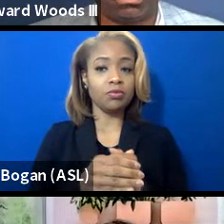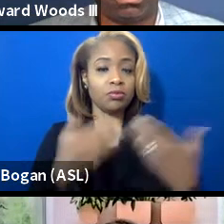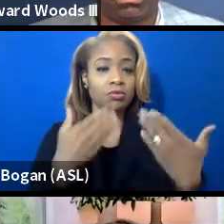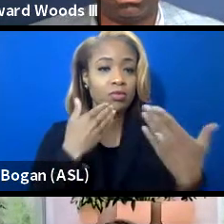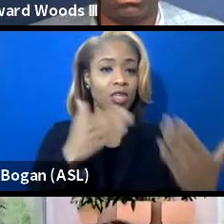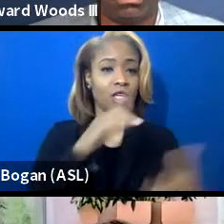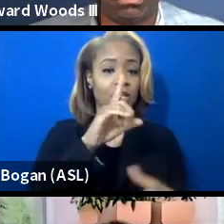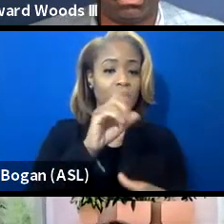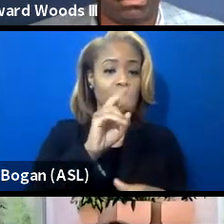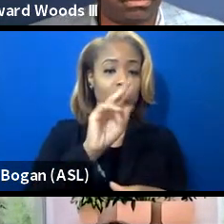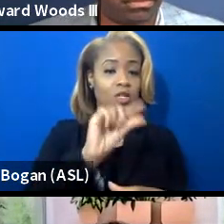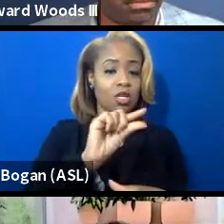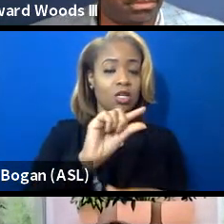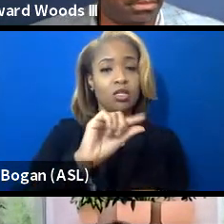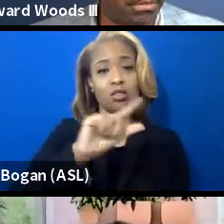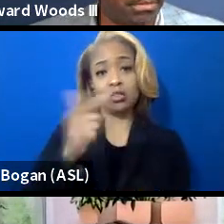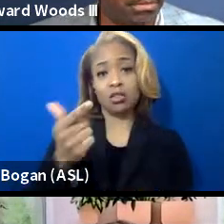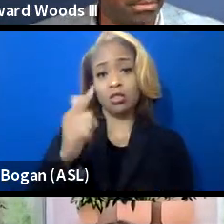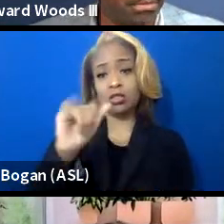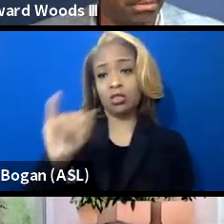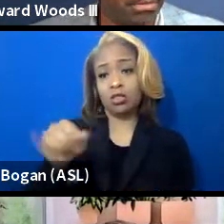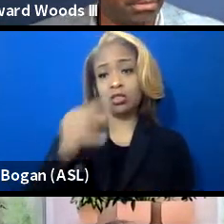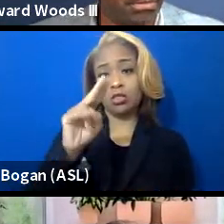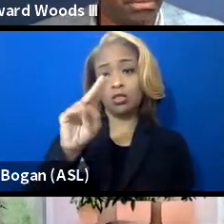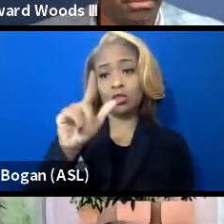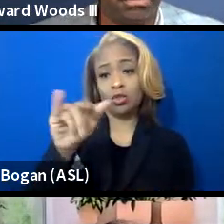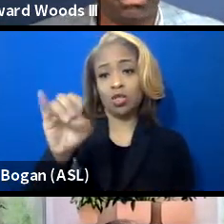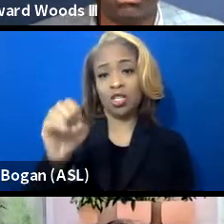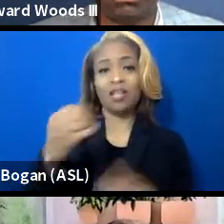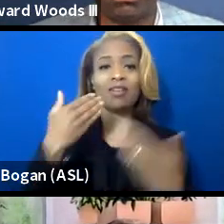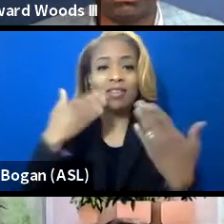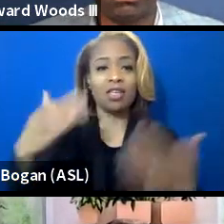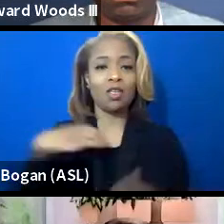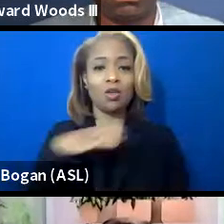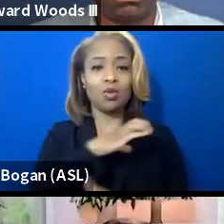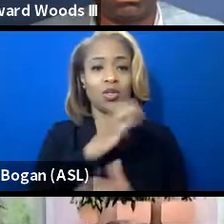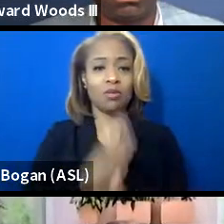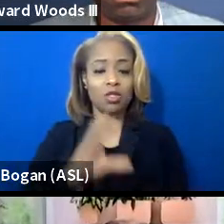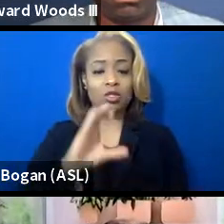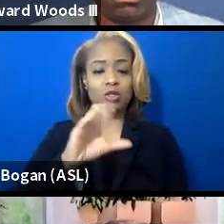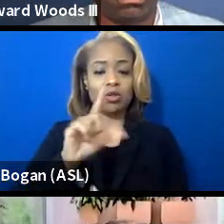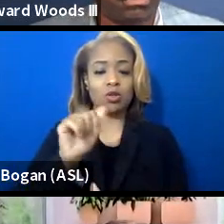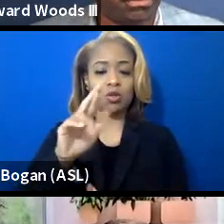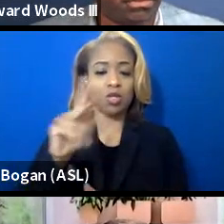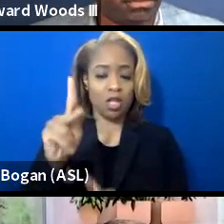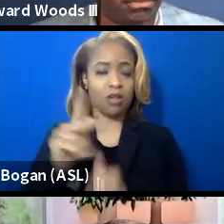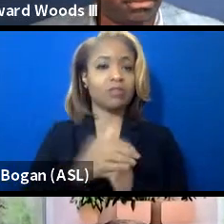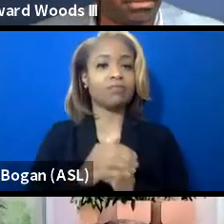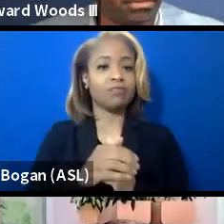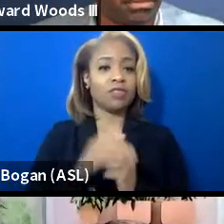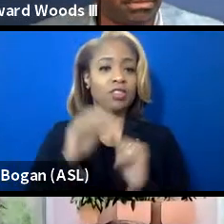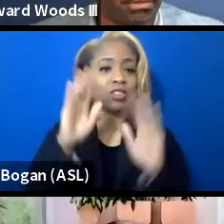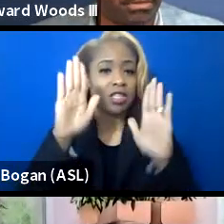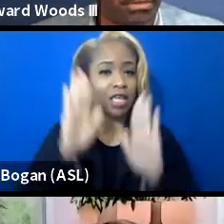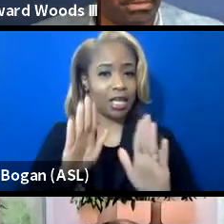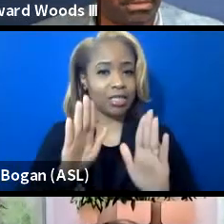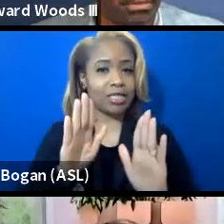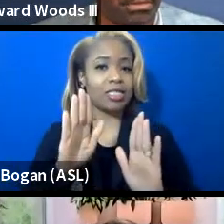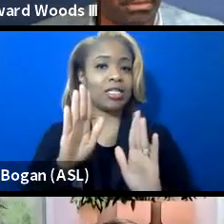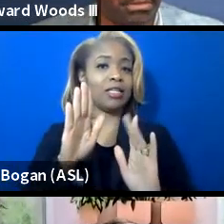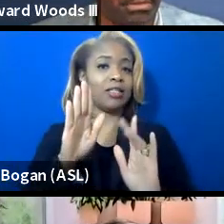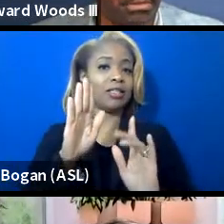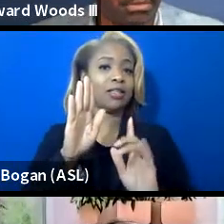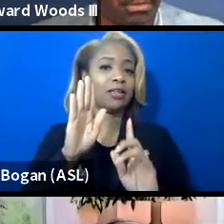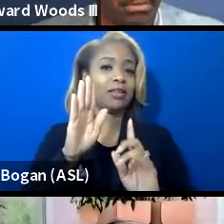Thank you, Doug. Julianne? Yes, thank you, Commissioner Clark. Those are excellent observations. And